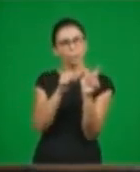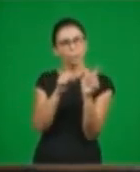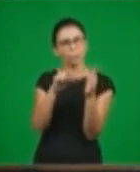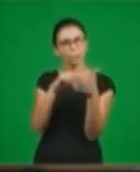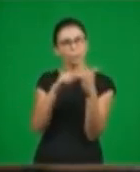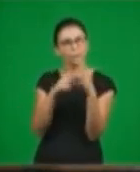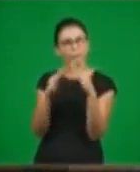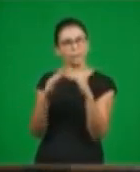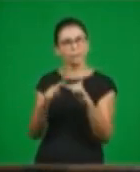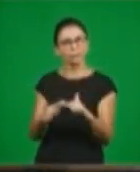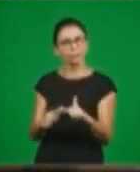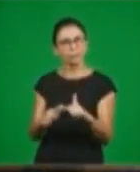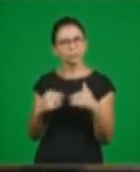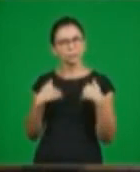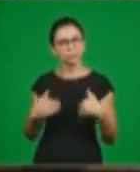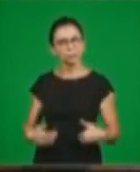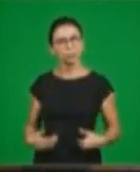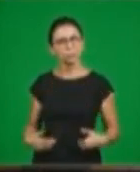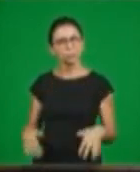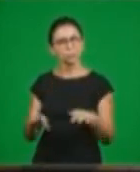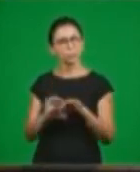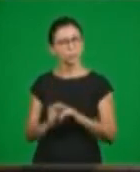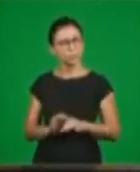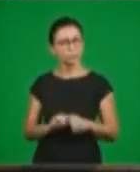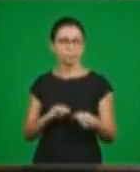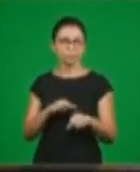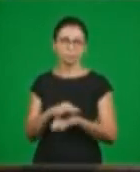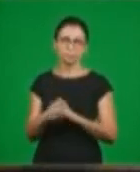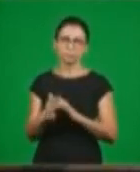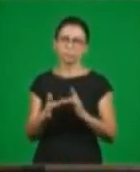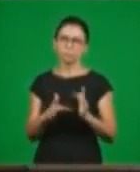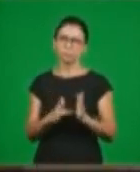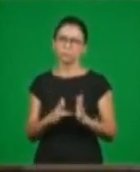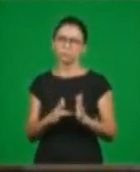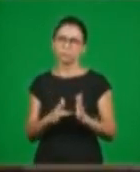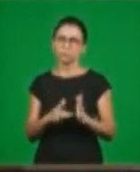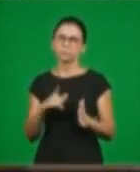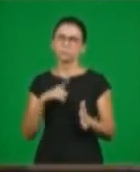exists as church. In the mystery of the church, he was the body.